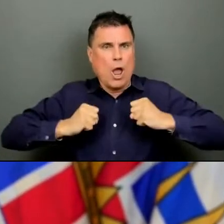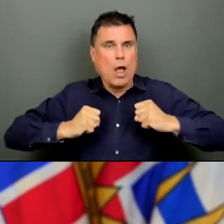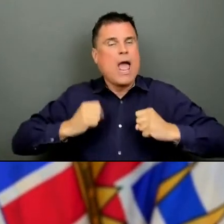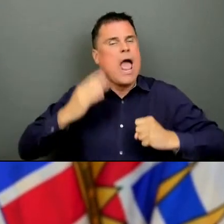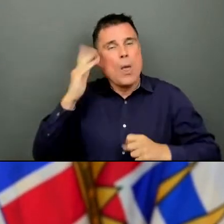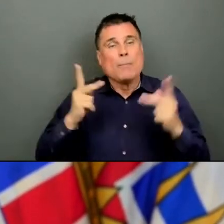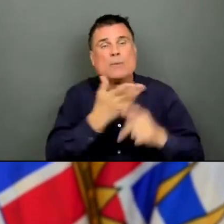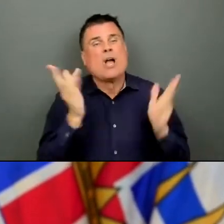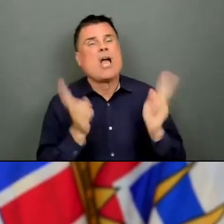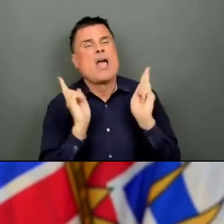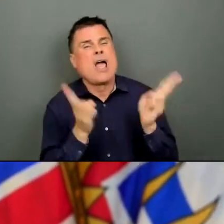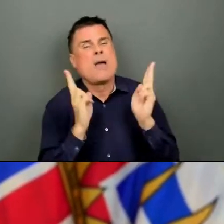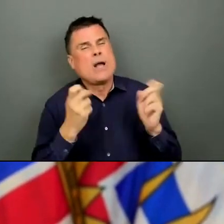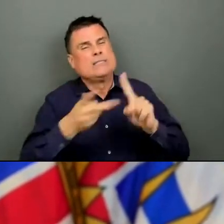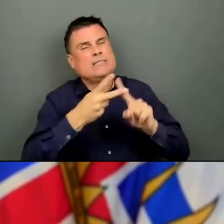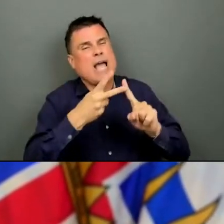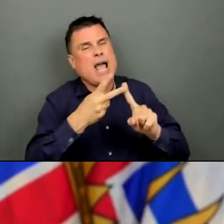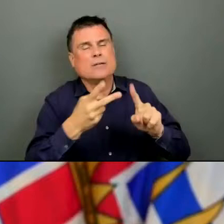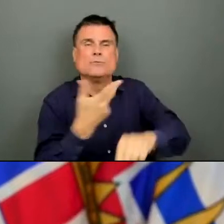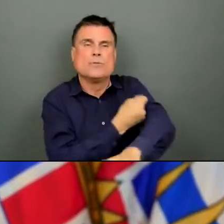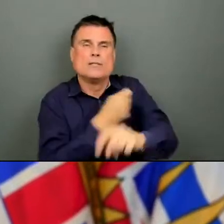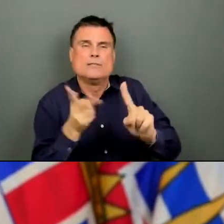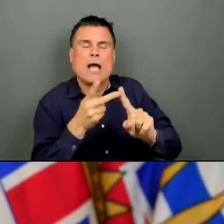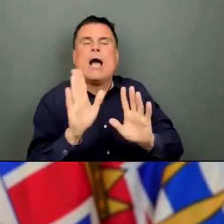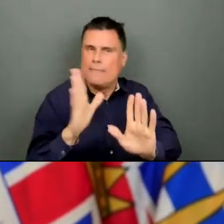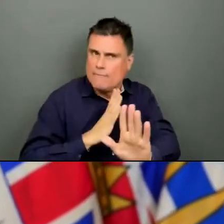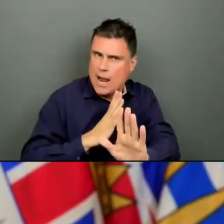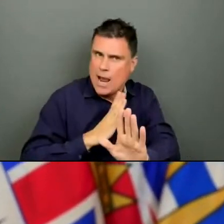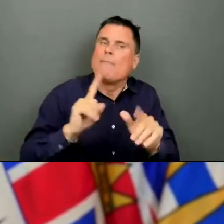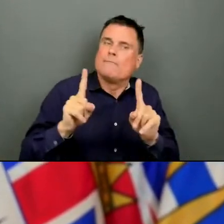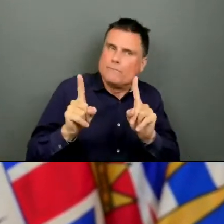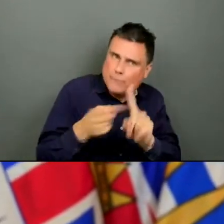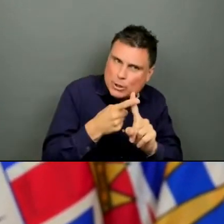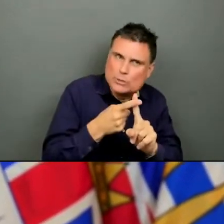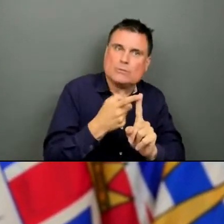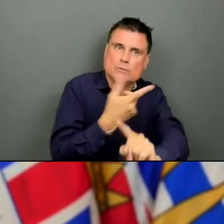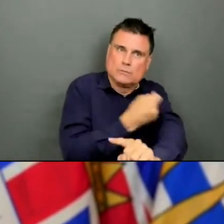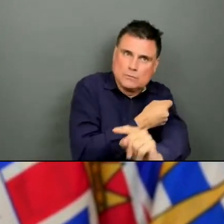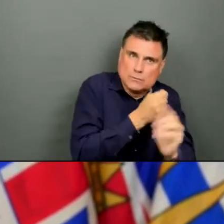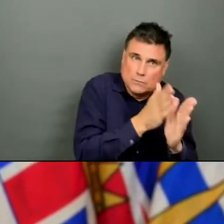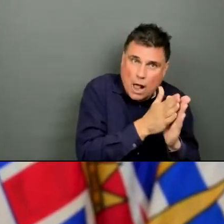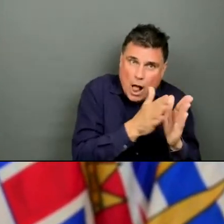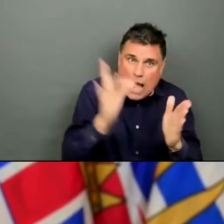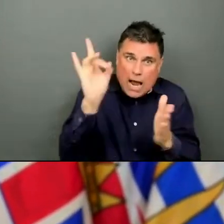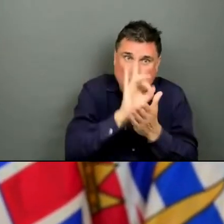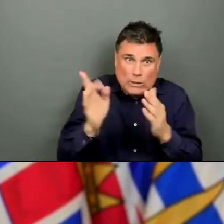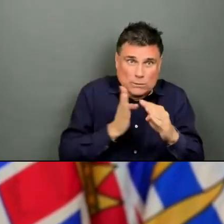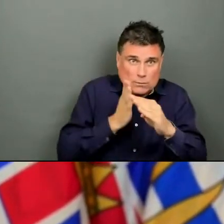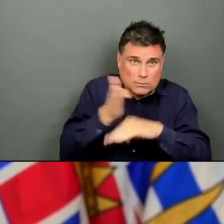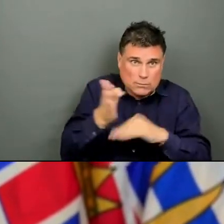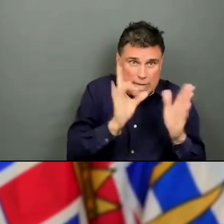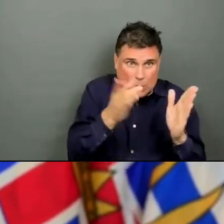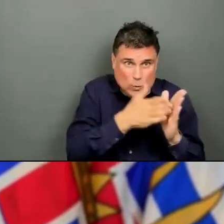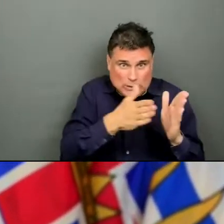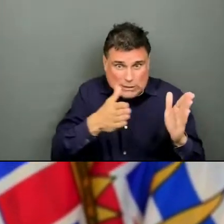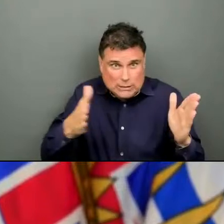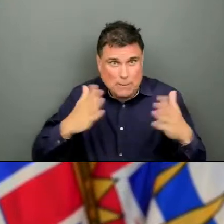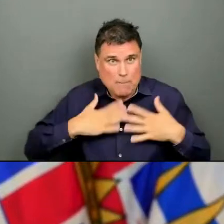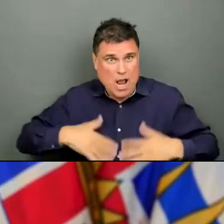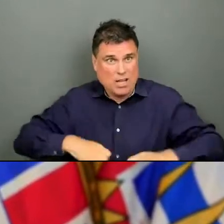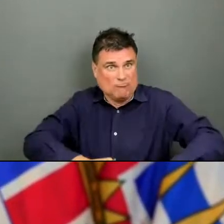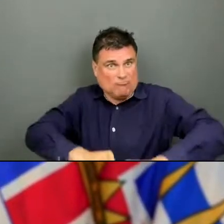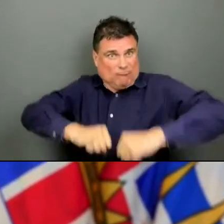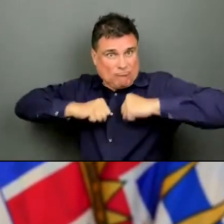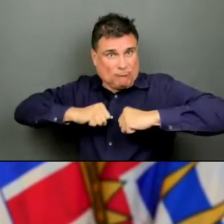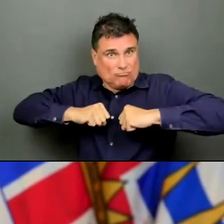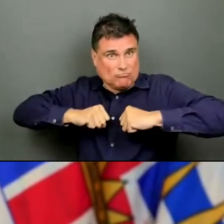is important to boost that personal protection that we have. But we all need to recognize that our strategy of getting as many